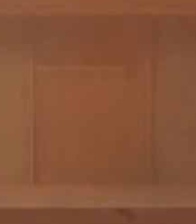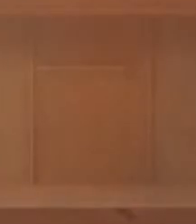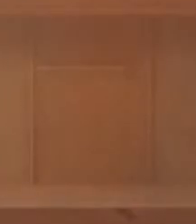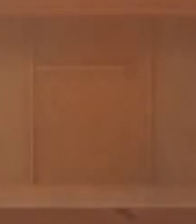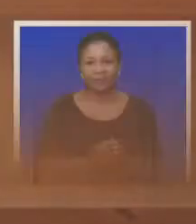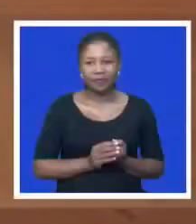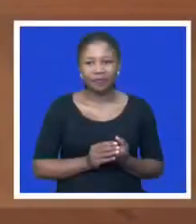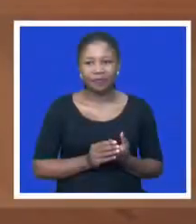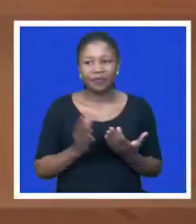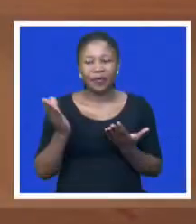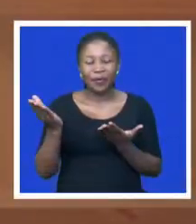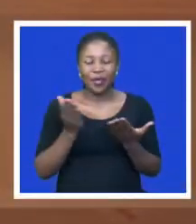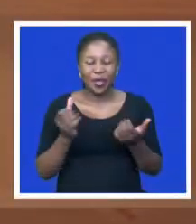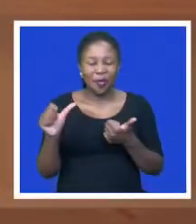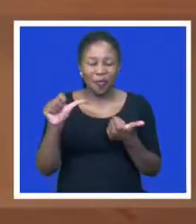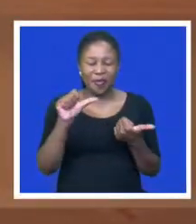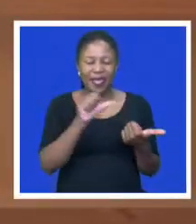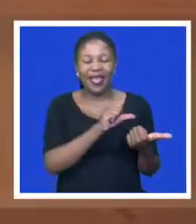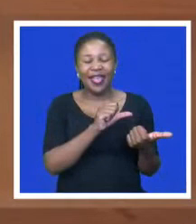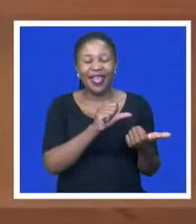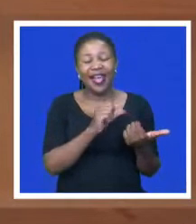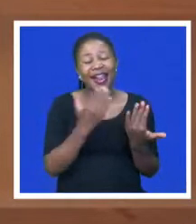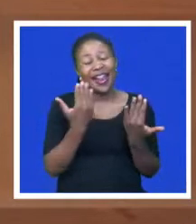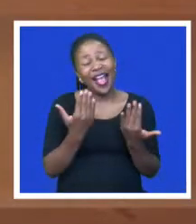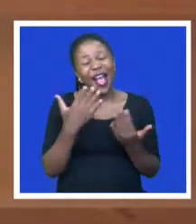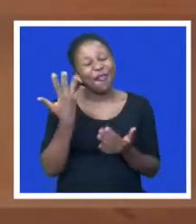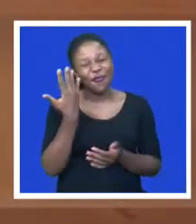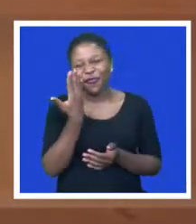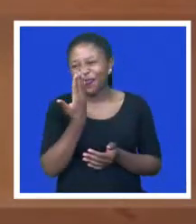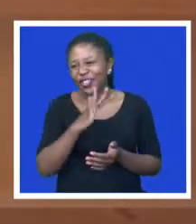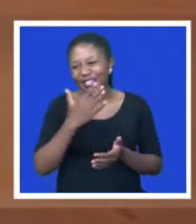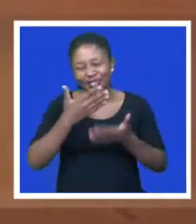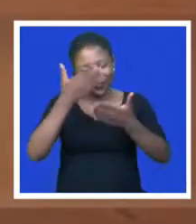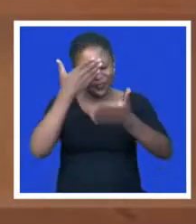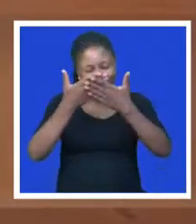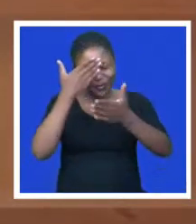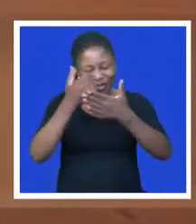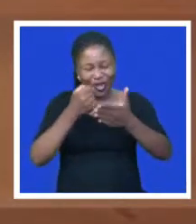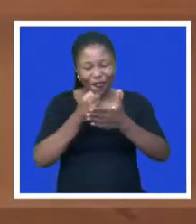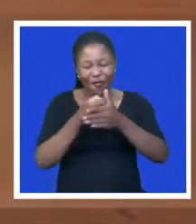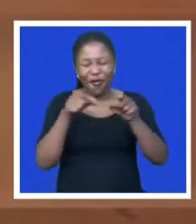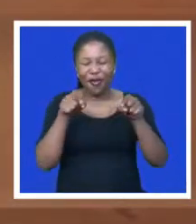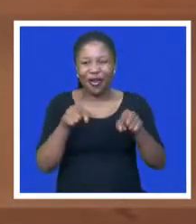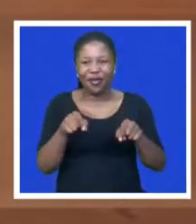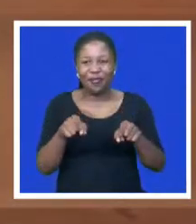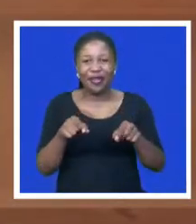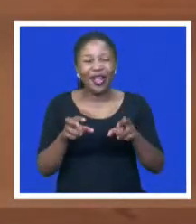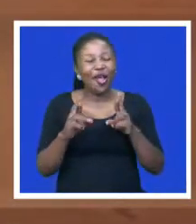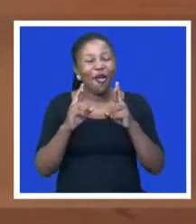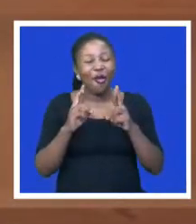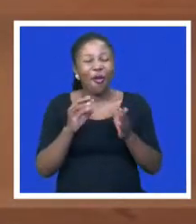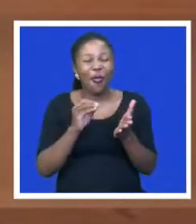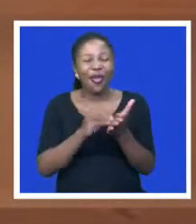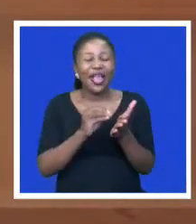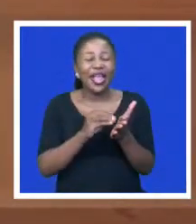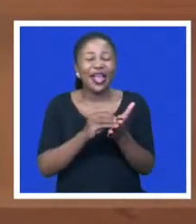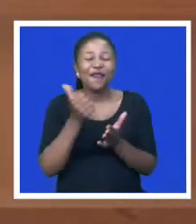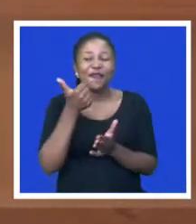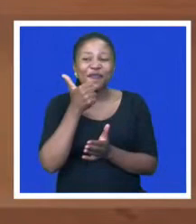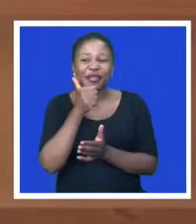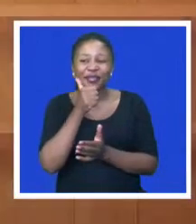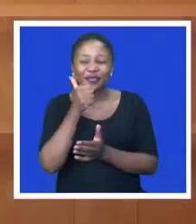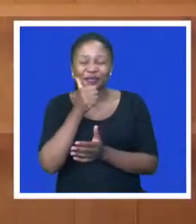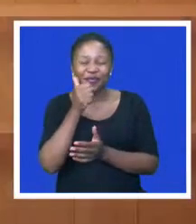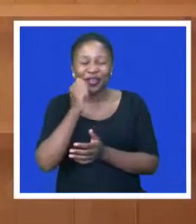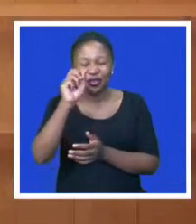Welcome back to our viewers. Unfortunately, that was the last lesson for the day. We're hoping that you had a beautiful Tuesday afternoon of learning. What does our Wednesday